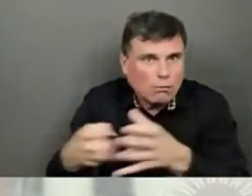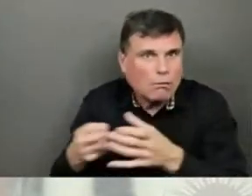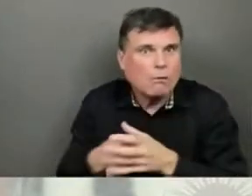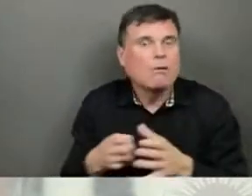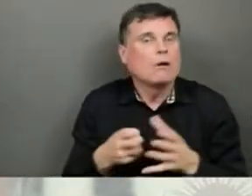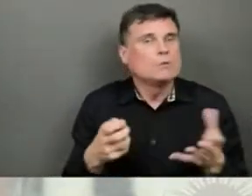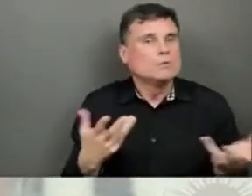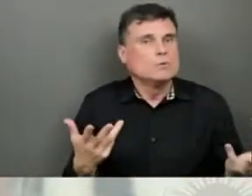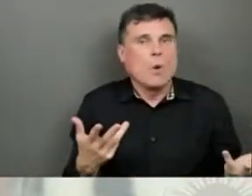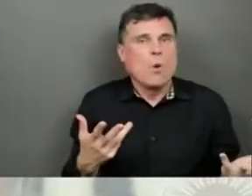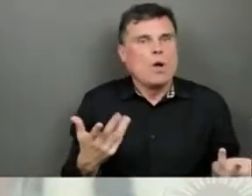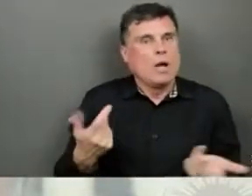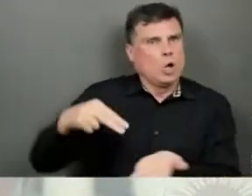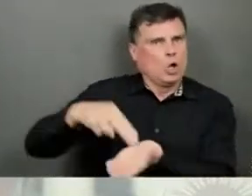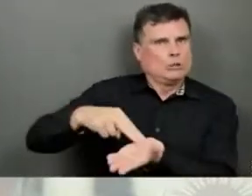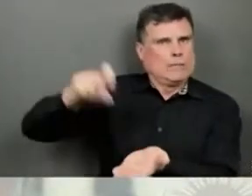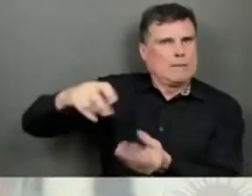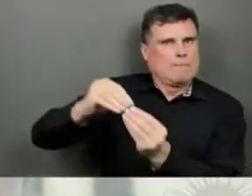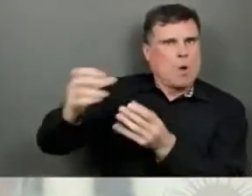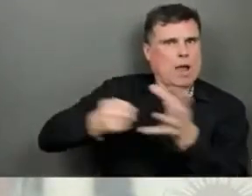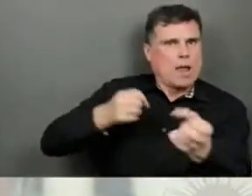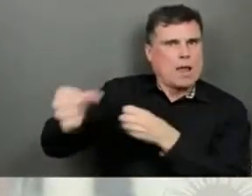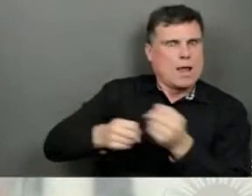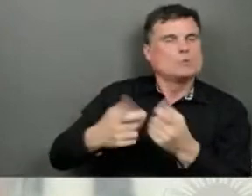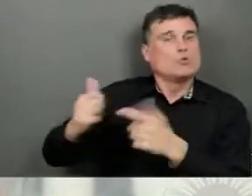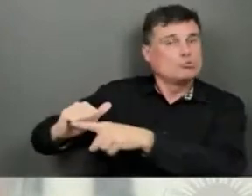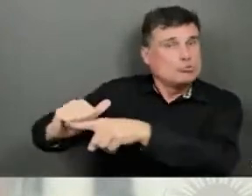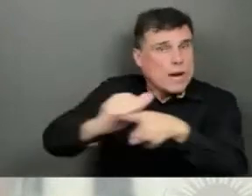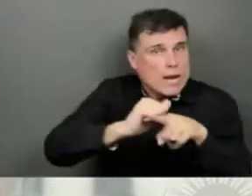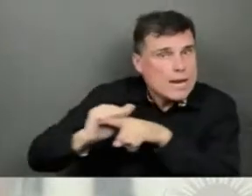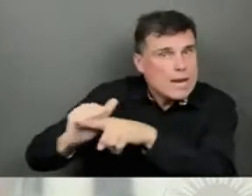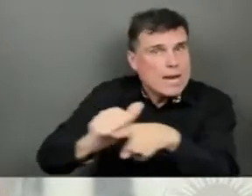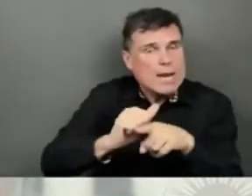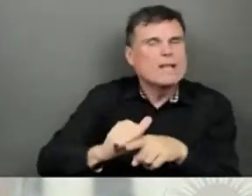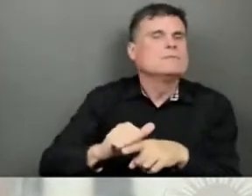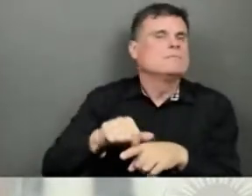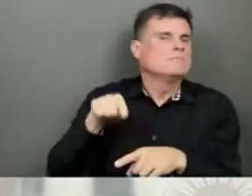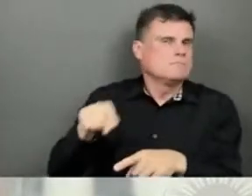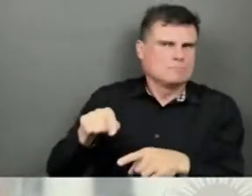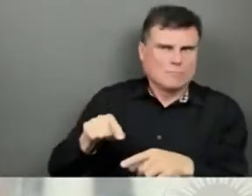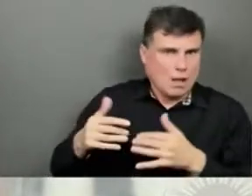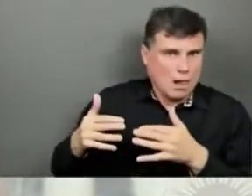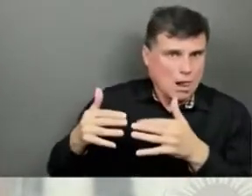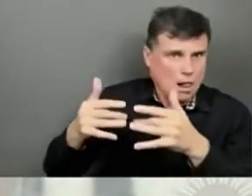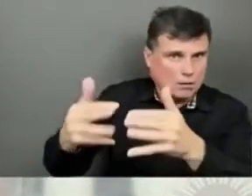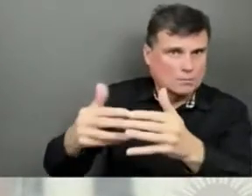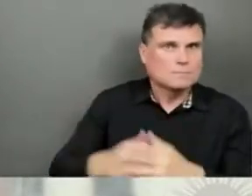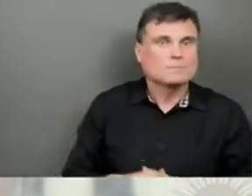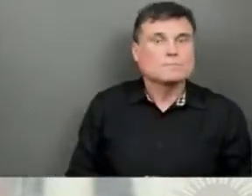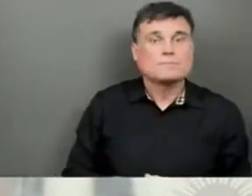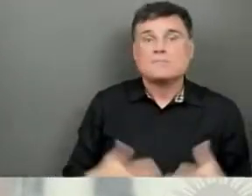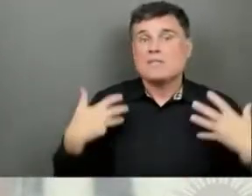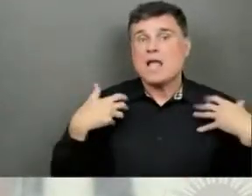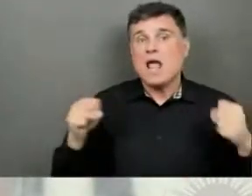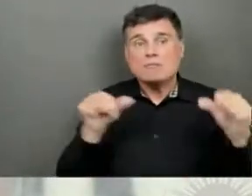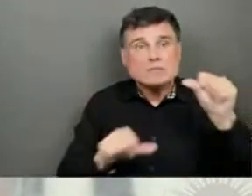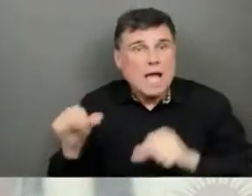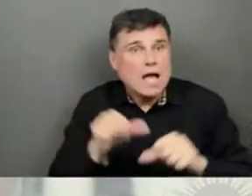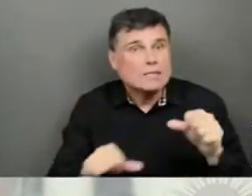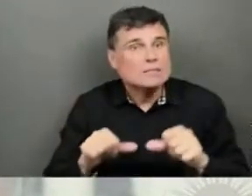a significant increase in training spaces for nurses. For health sciences professionals, again, same increase in training